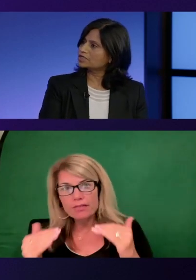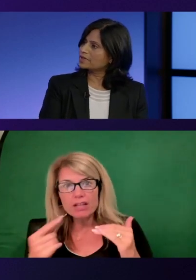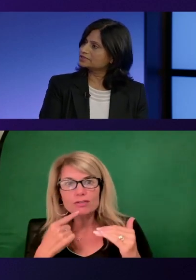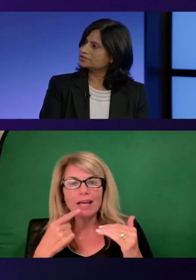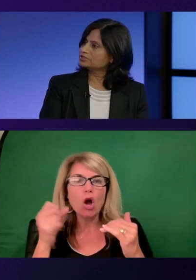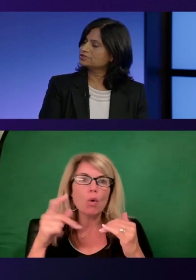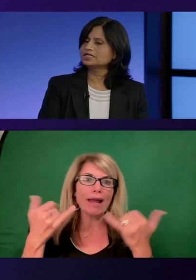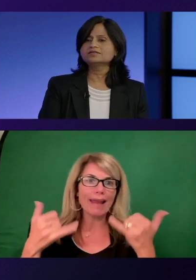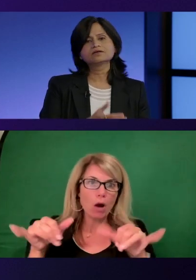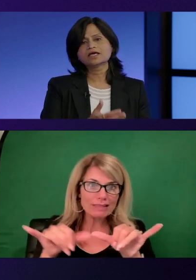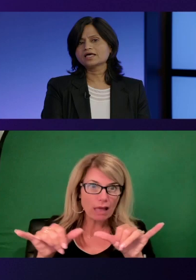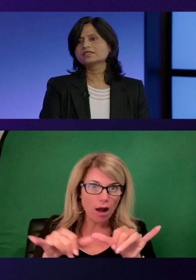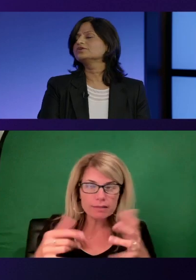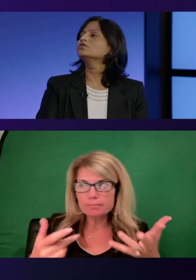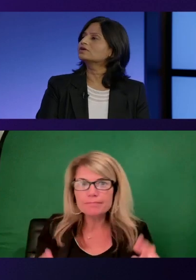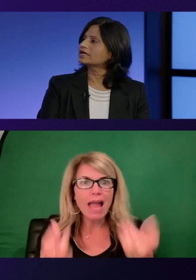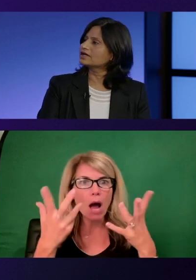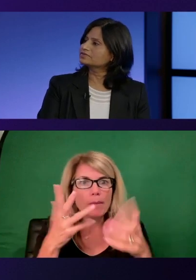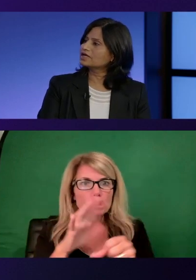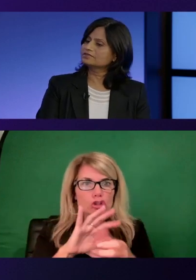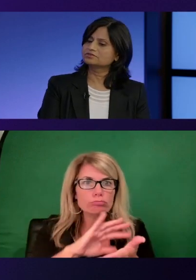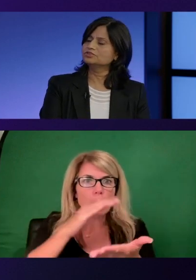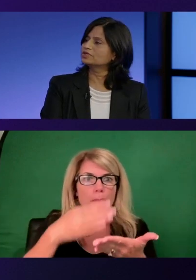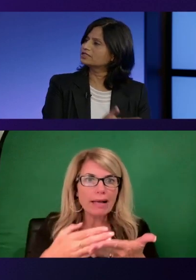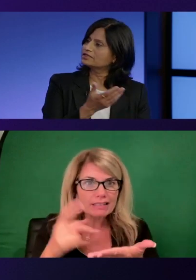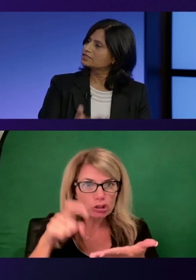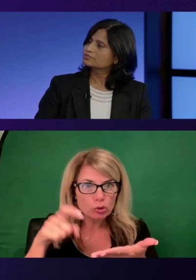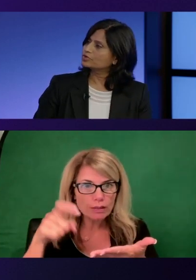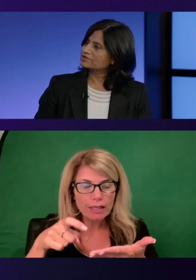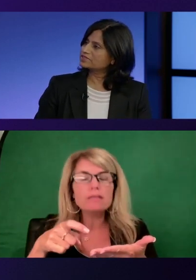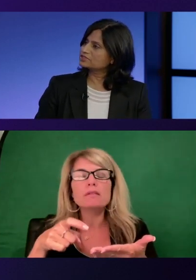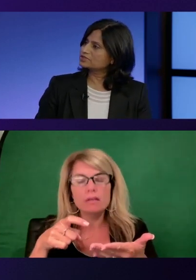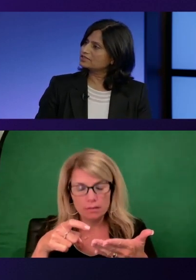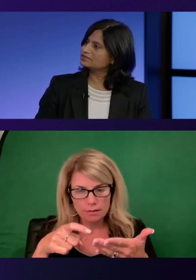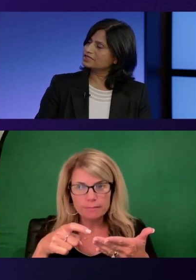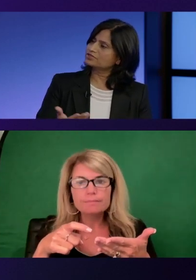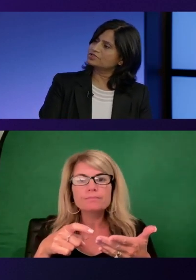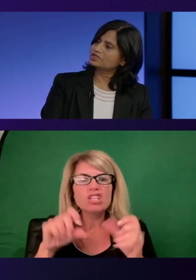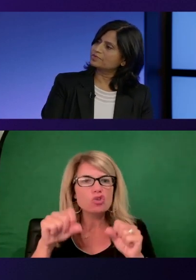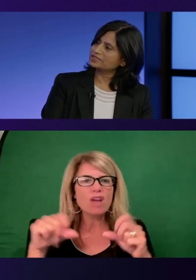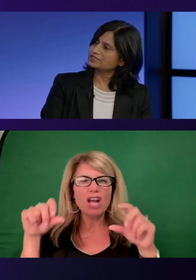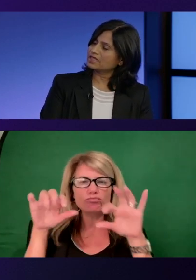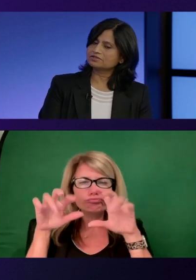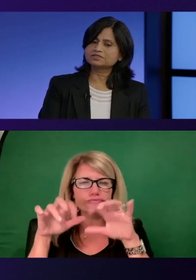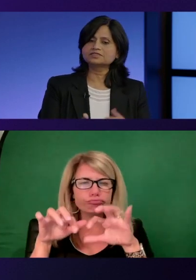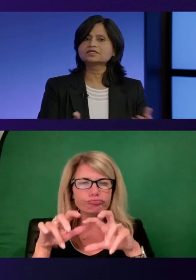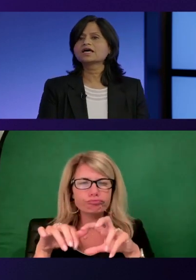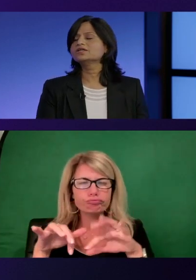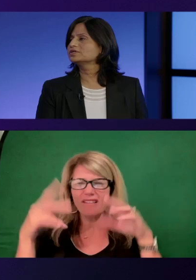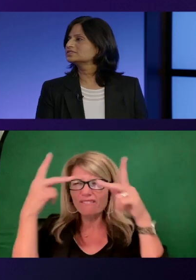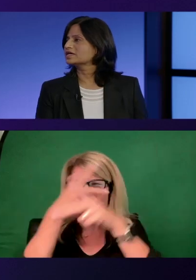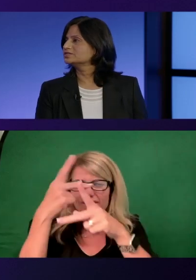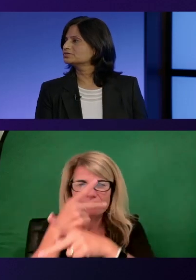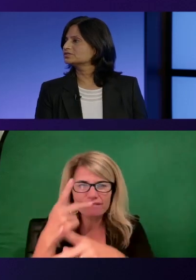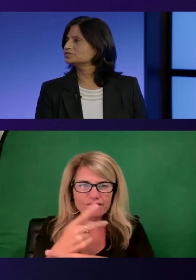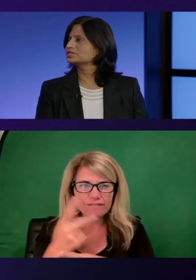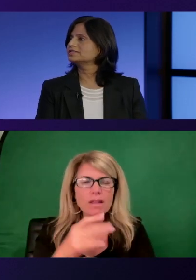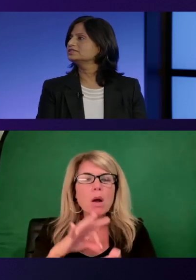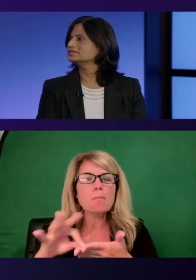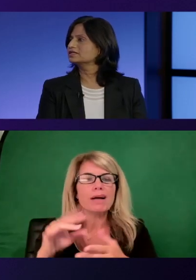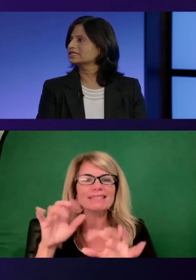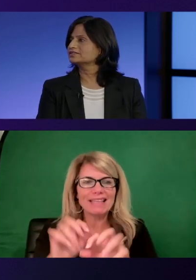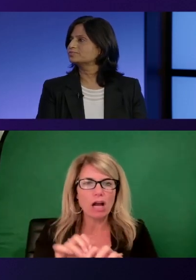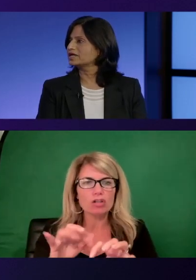How much capacity do you need? And there you go. Right after that, you can put everything together into the pricing calculator, and you can size your